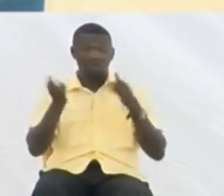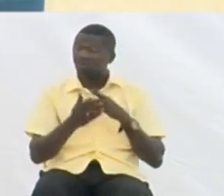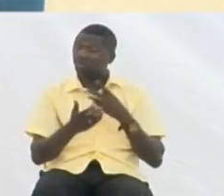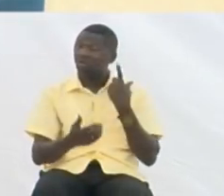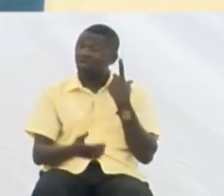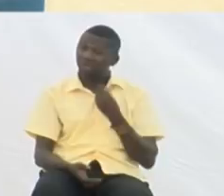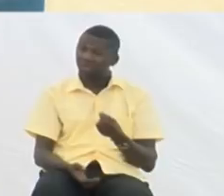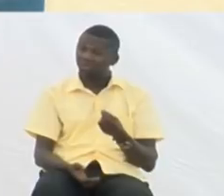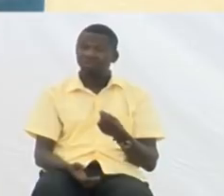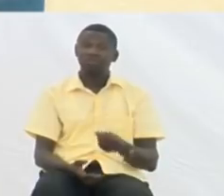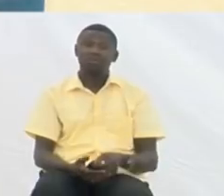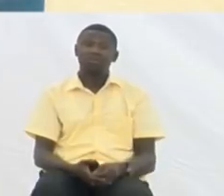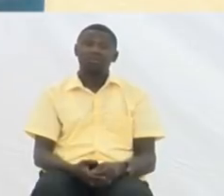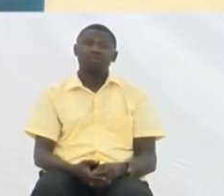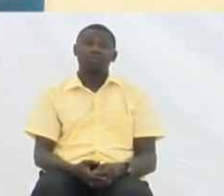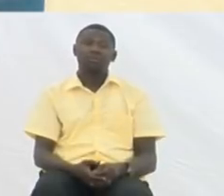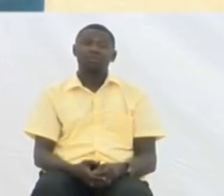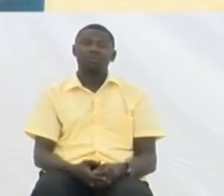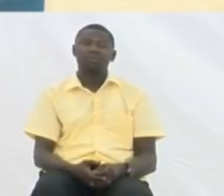it was such that we all liked him.